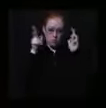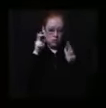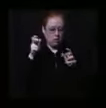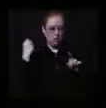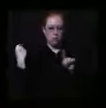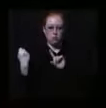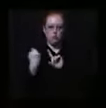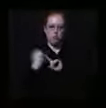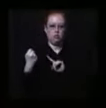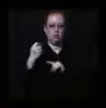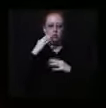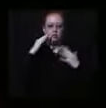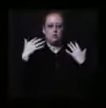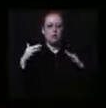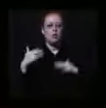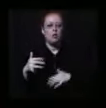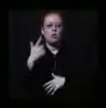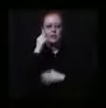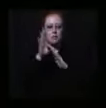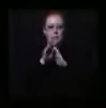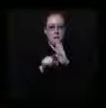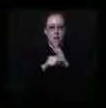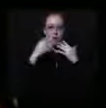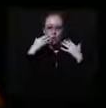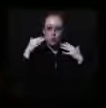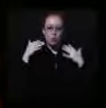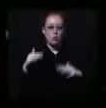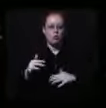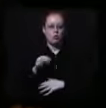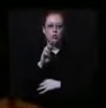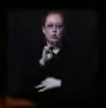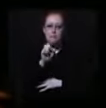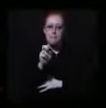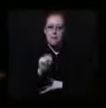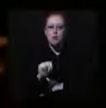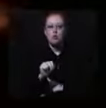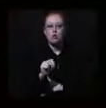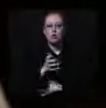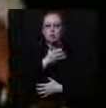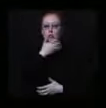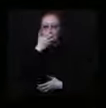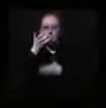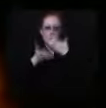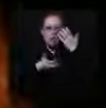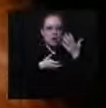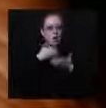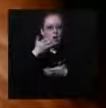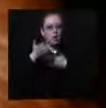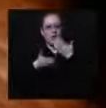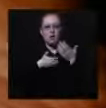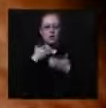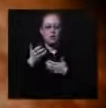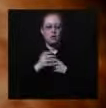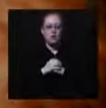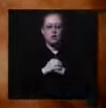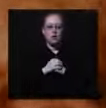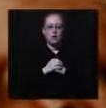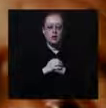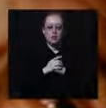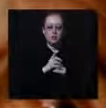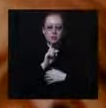as well because there's a background noise of moaning and yelling and